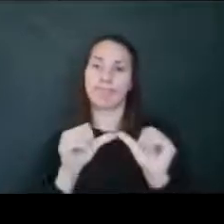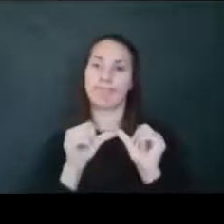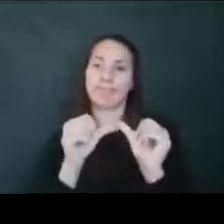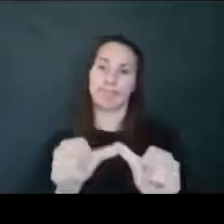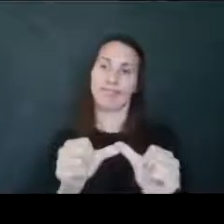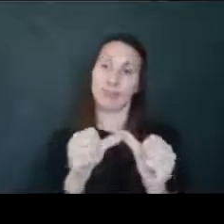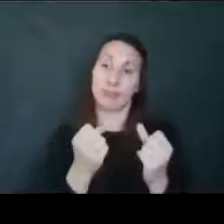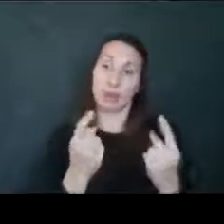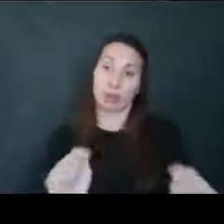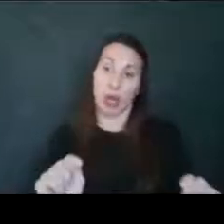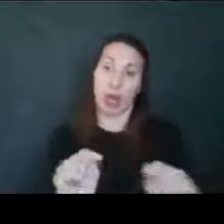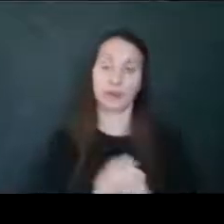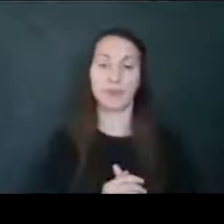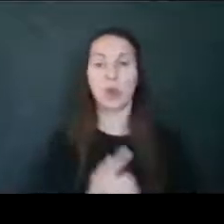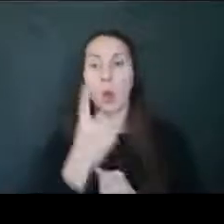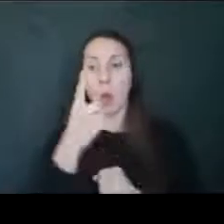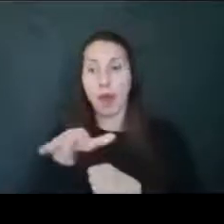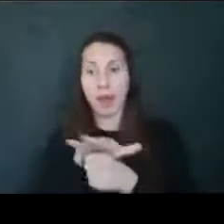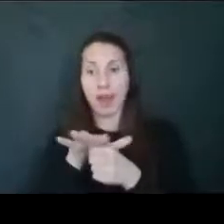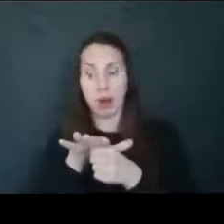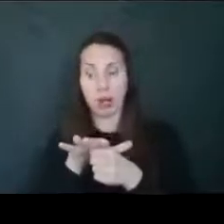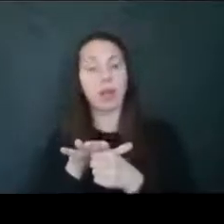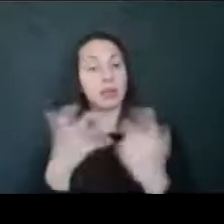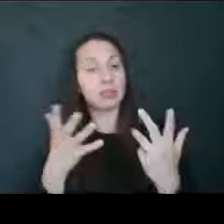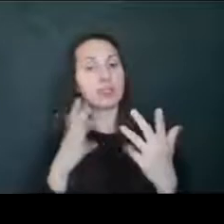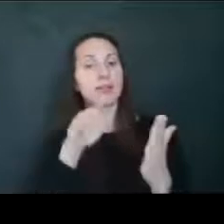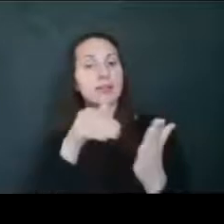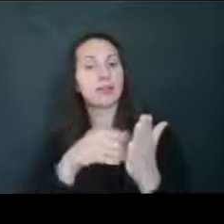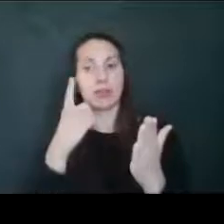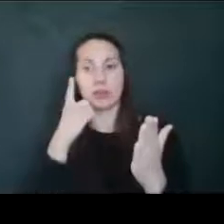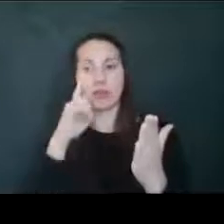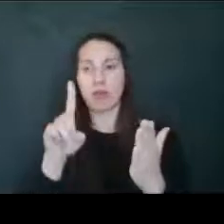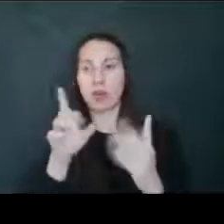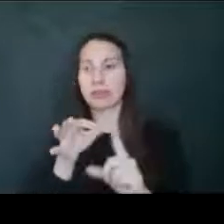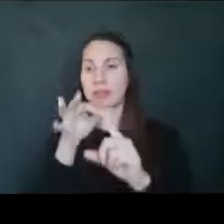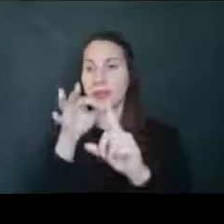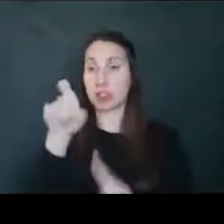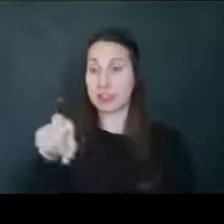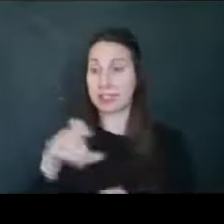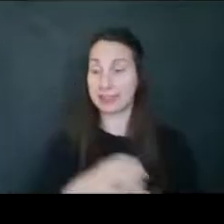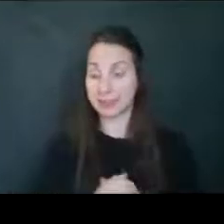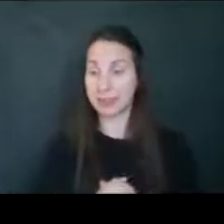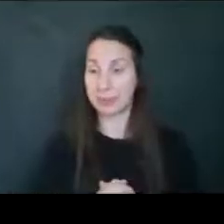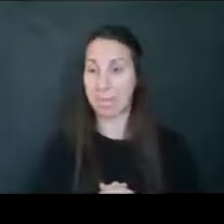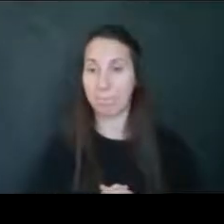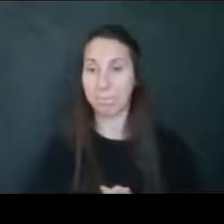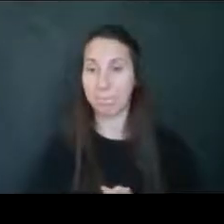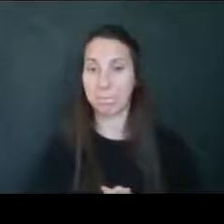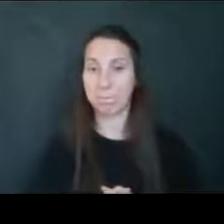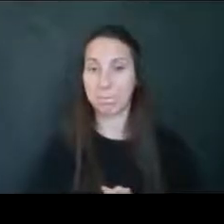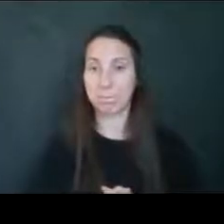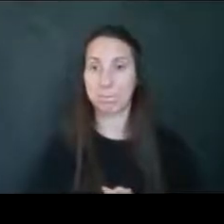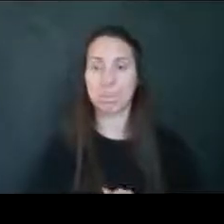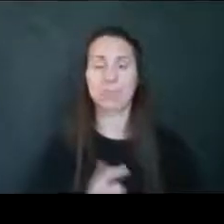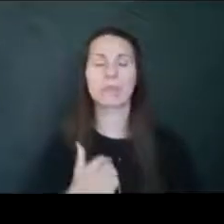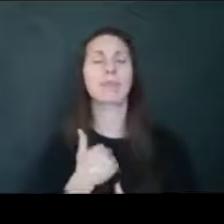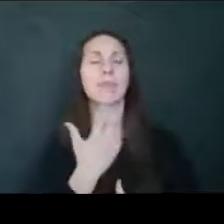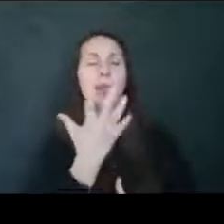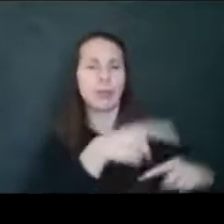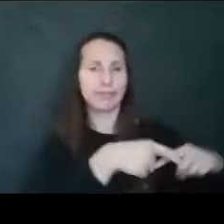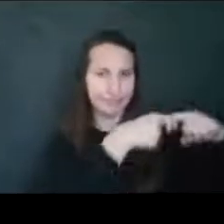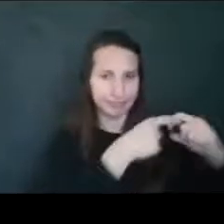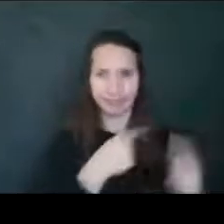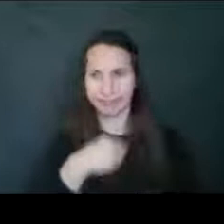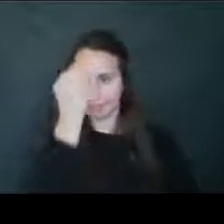Center for Special Needs. Just want to pause there and acknowledge that we have a center dedicated